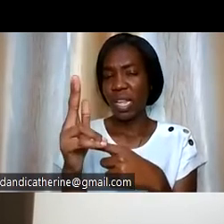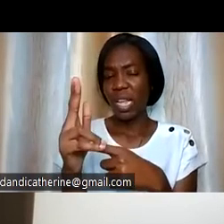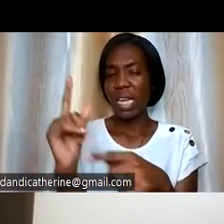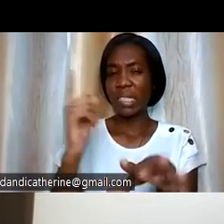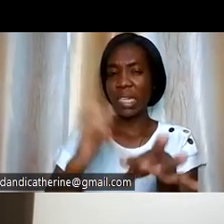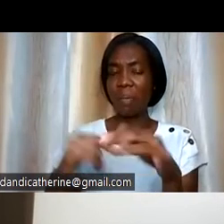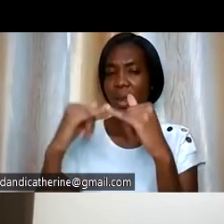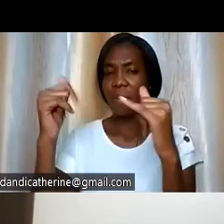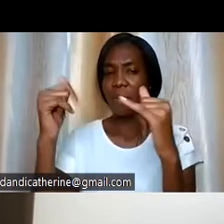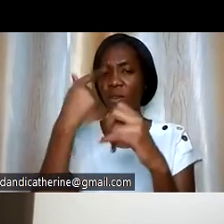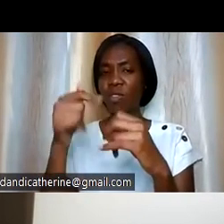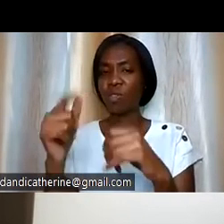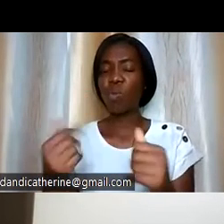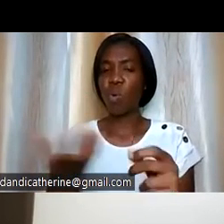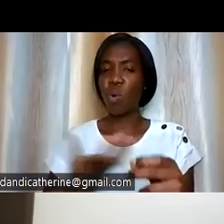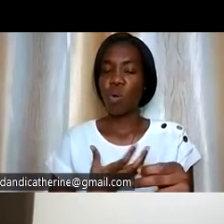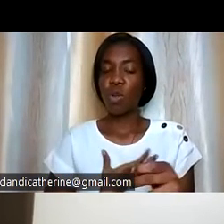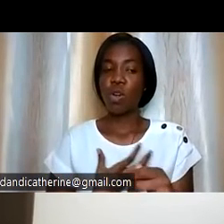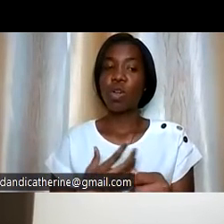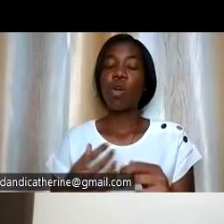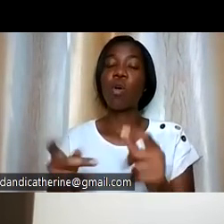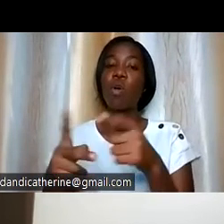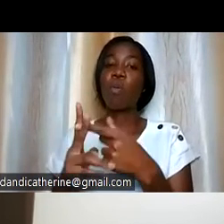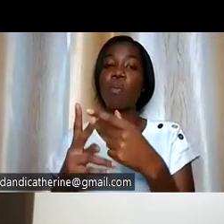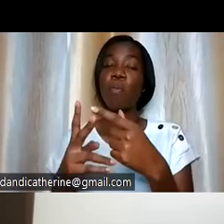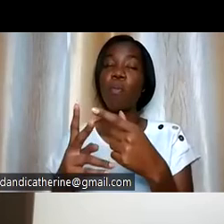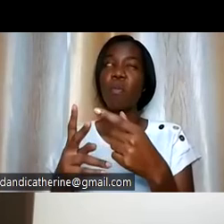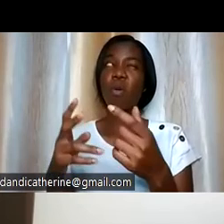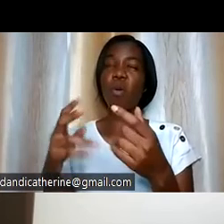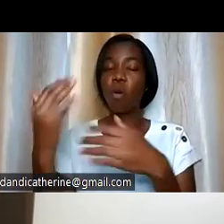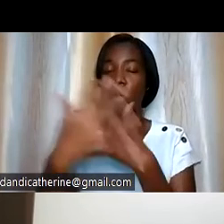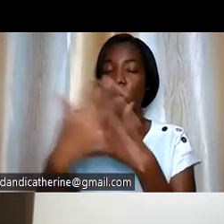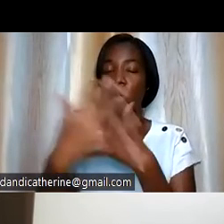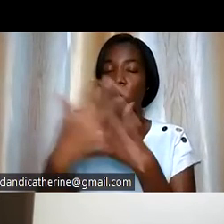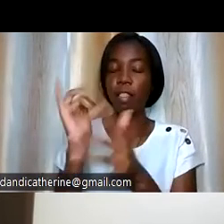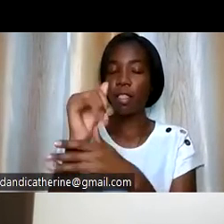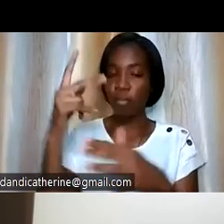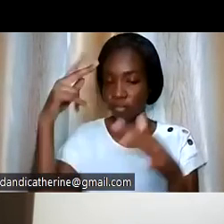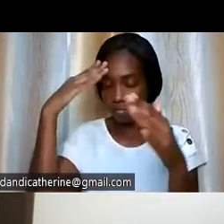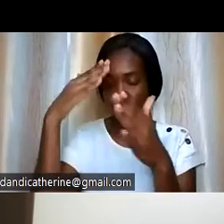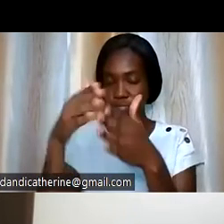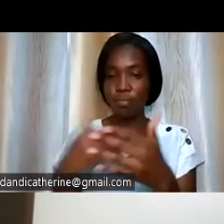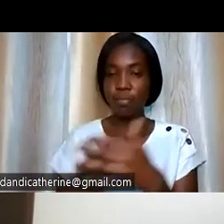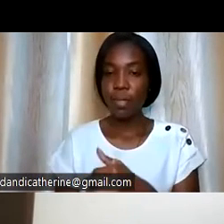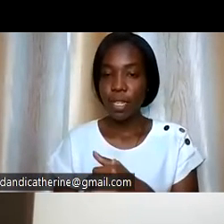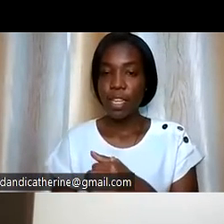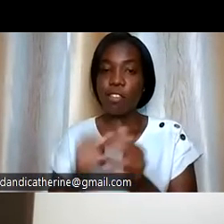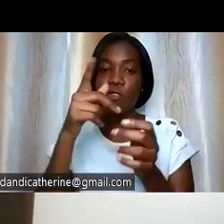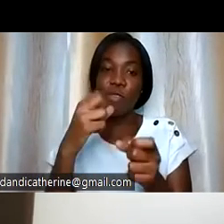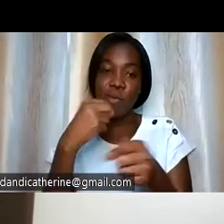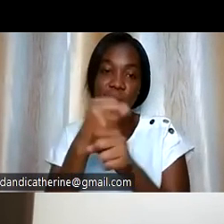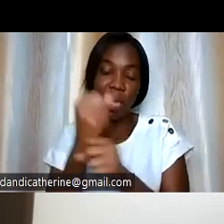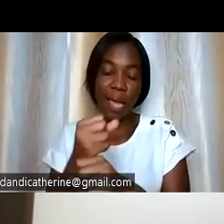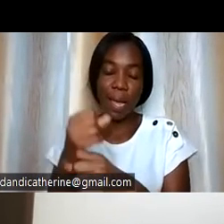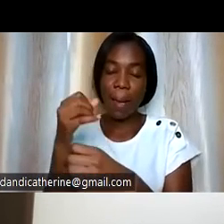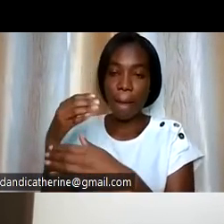your computer. And that should be very intentional. You know, create healthy boundaries. We've said